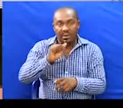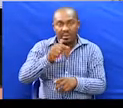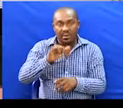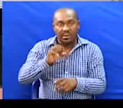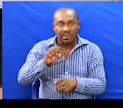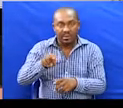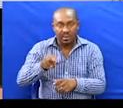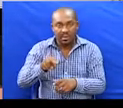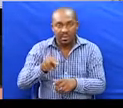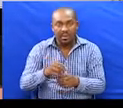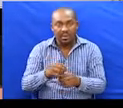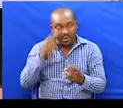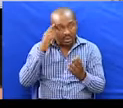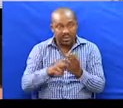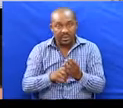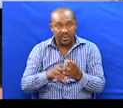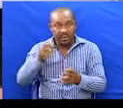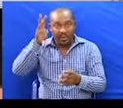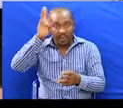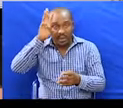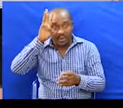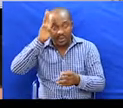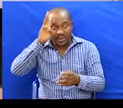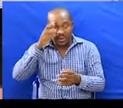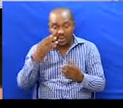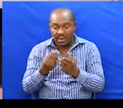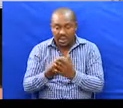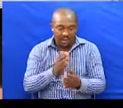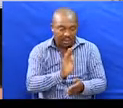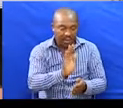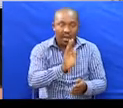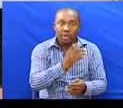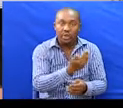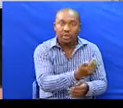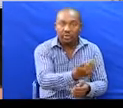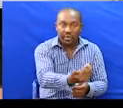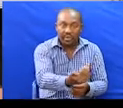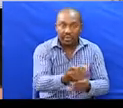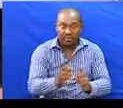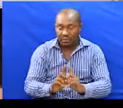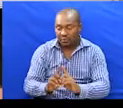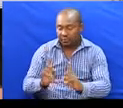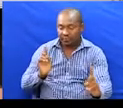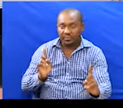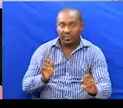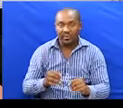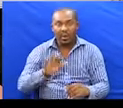between parents and their children and their